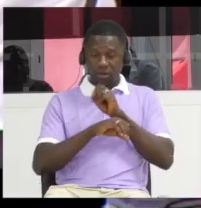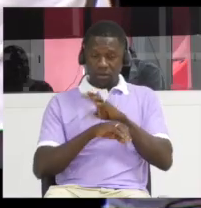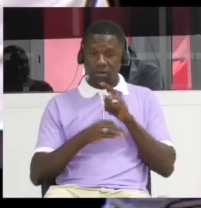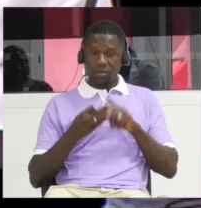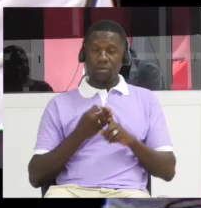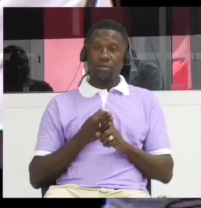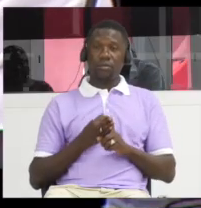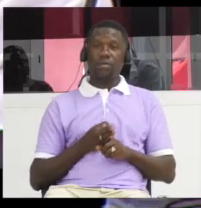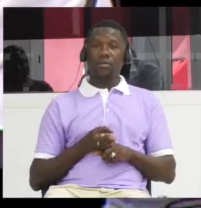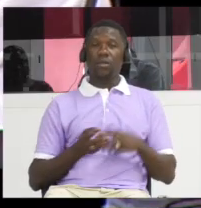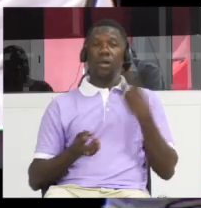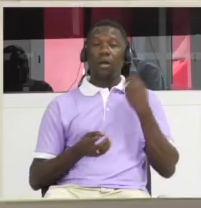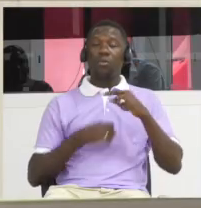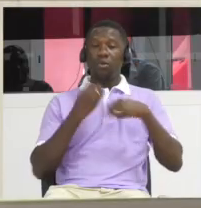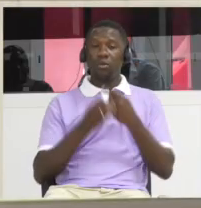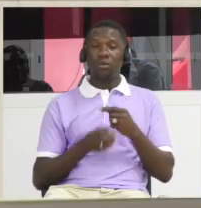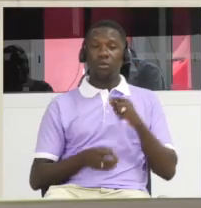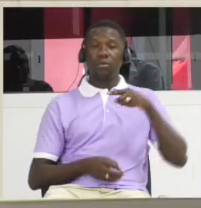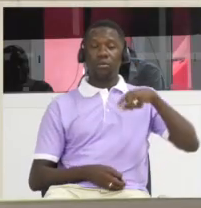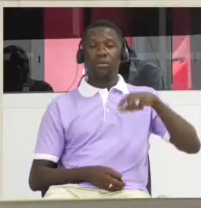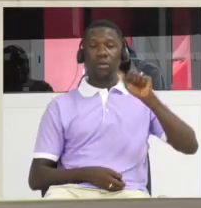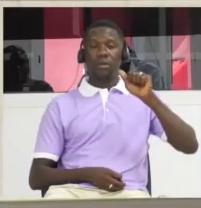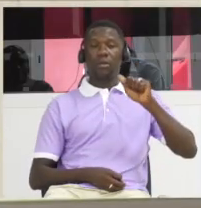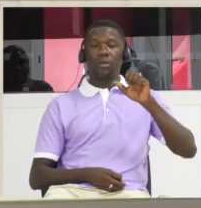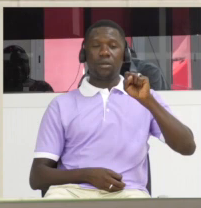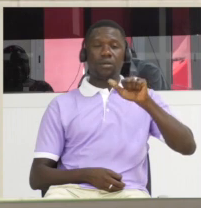How about Pasalajan? I did not see him.